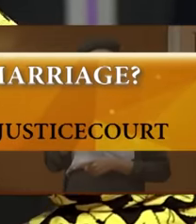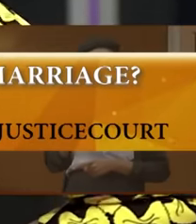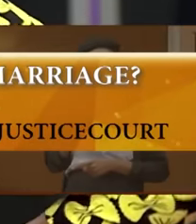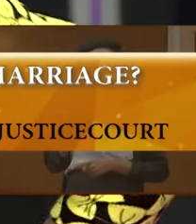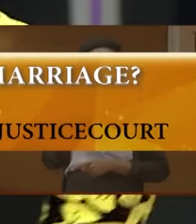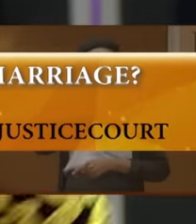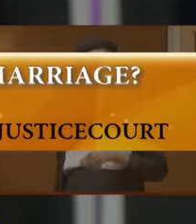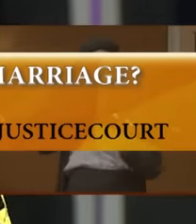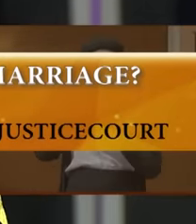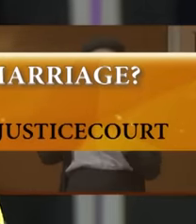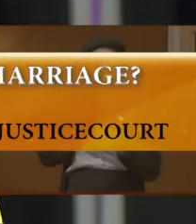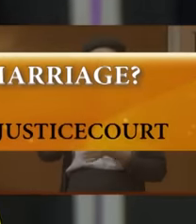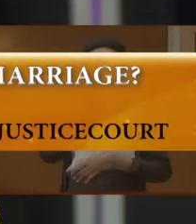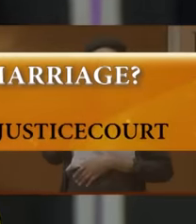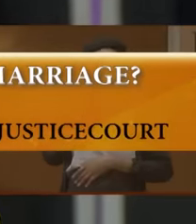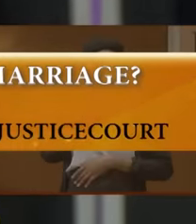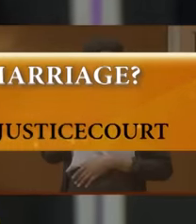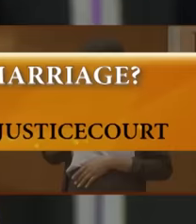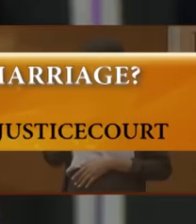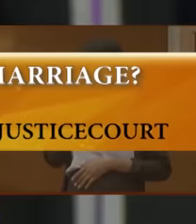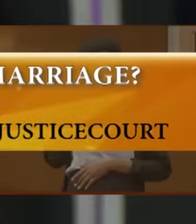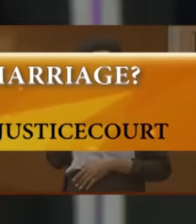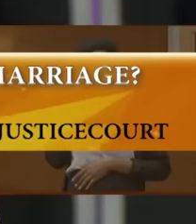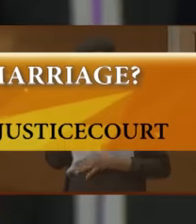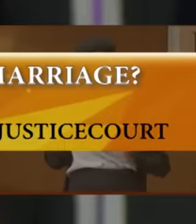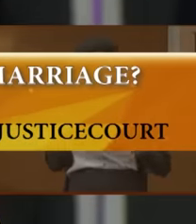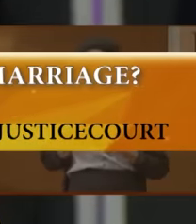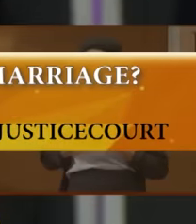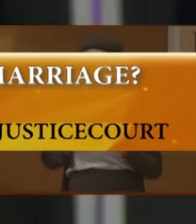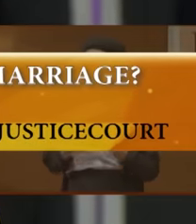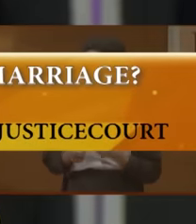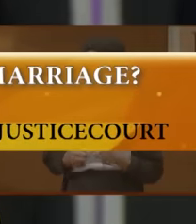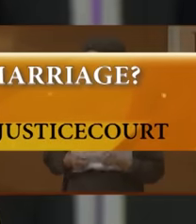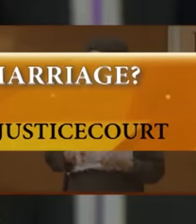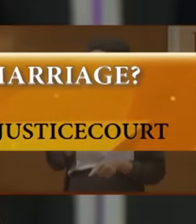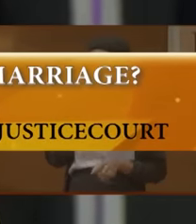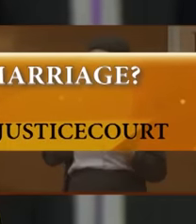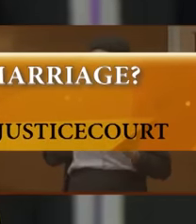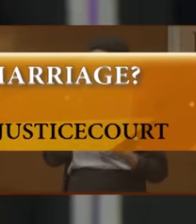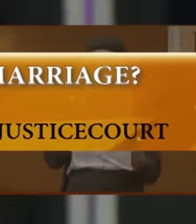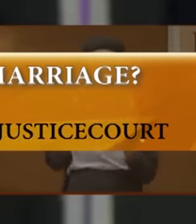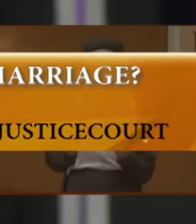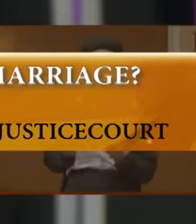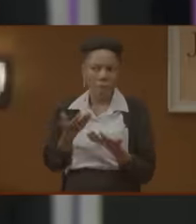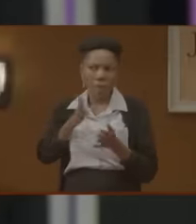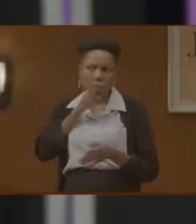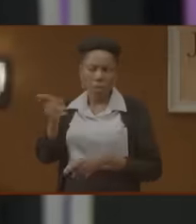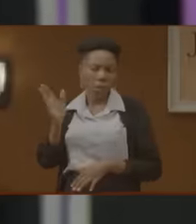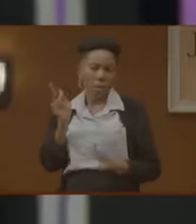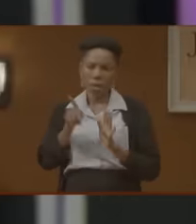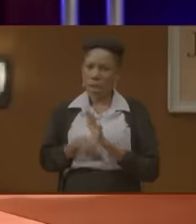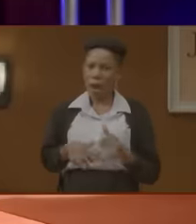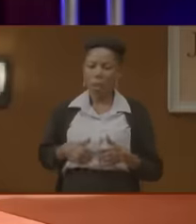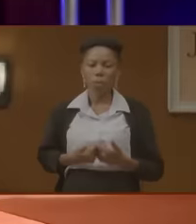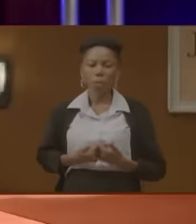happened. Now, at that point, I knew that if we continue, anything could happen. That was at those periods when we were where we are now. That was when I left the